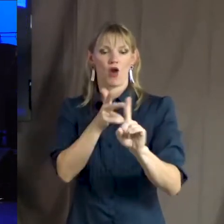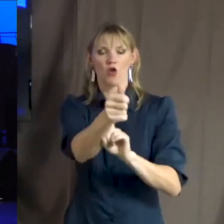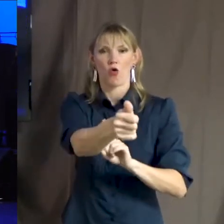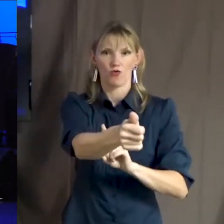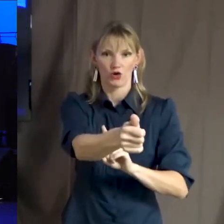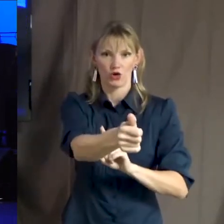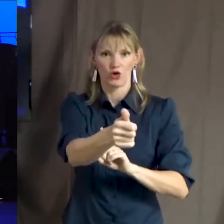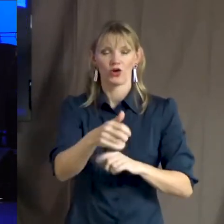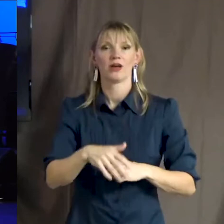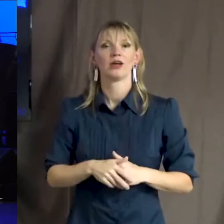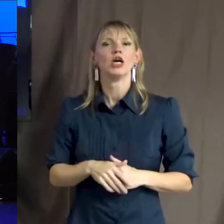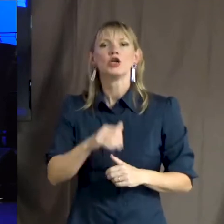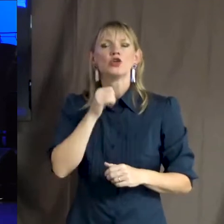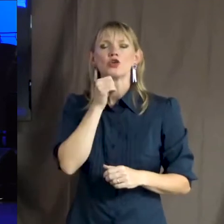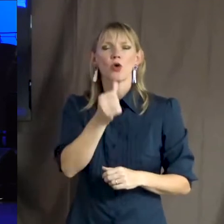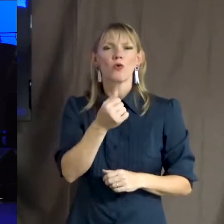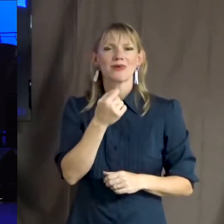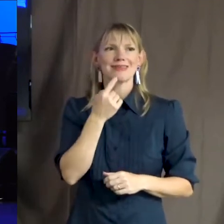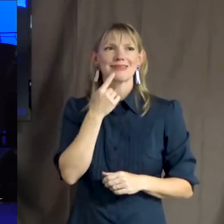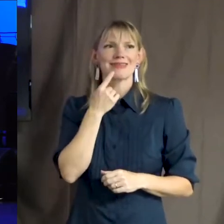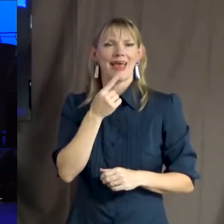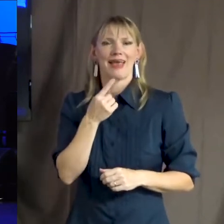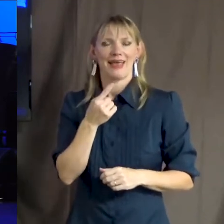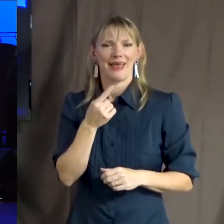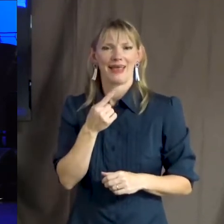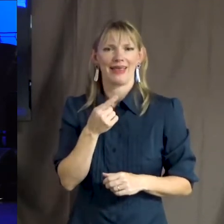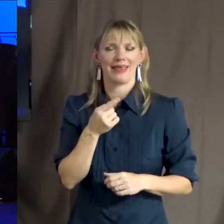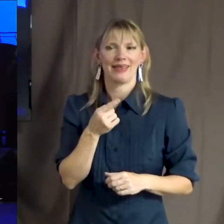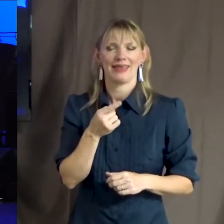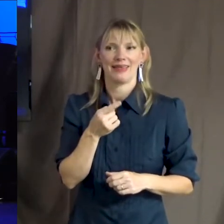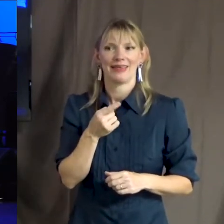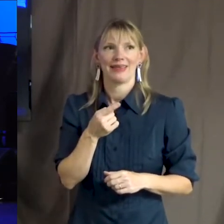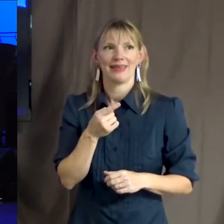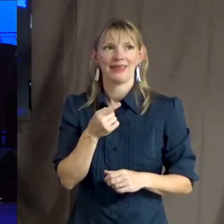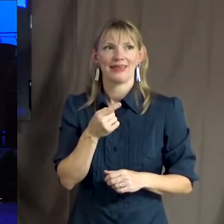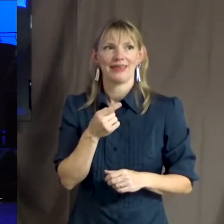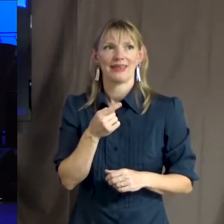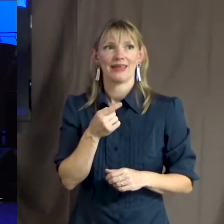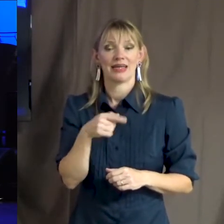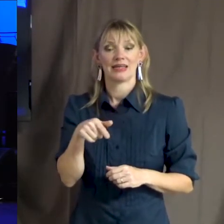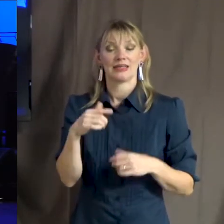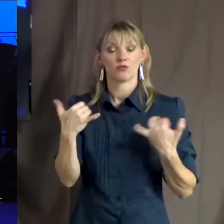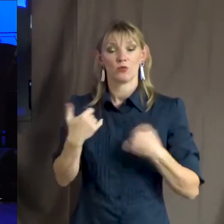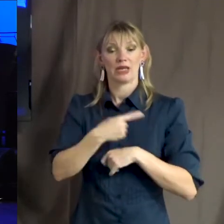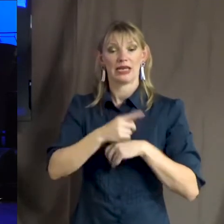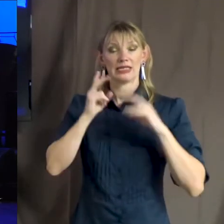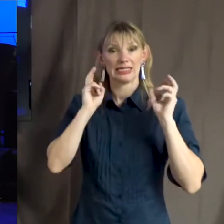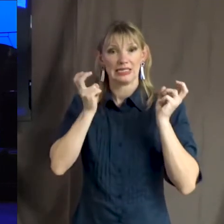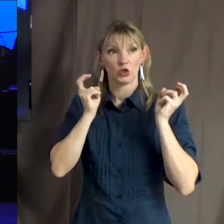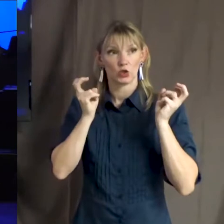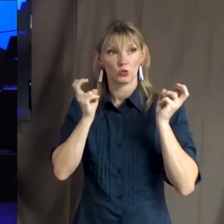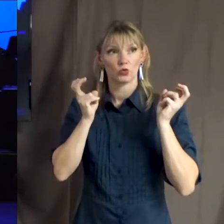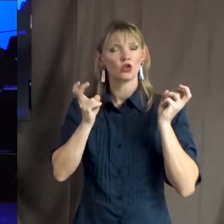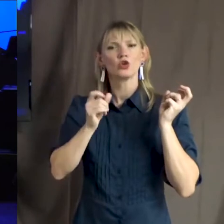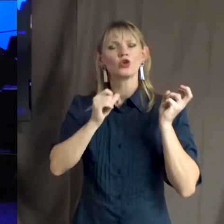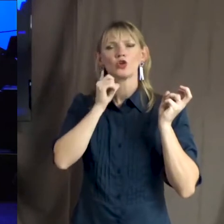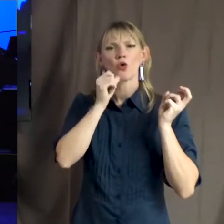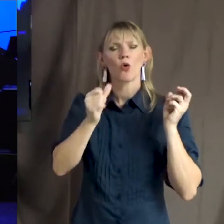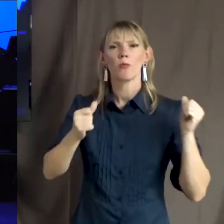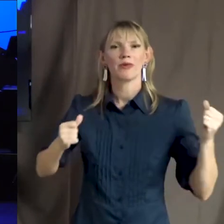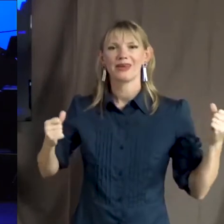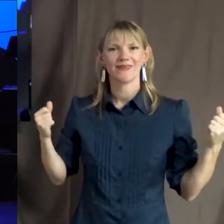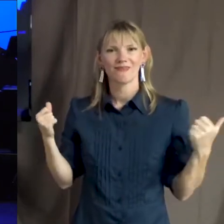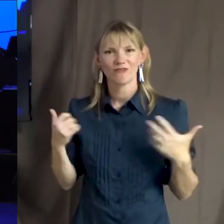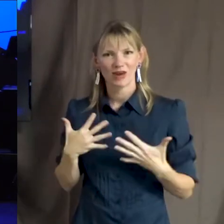a centrist. I consider myself a centrist. She was saying on the issues of the day, don't be afraid